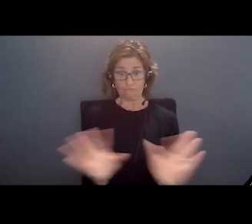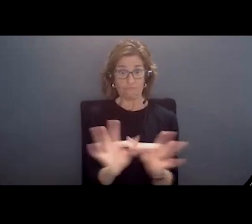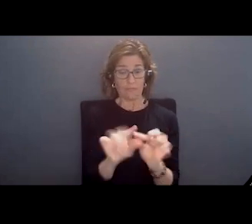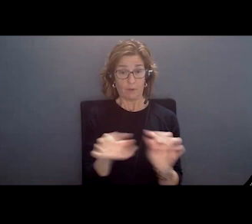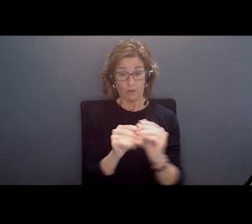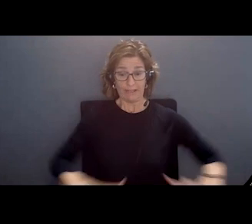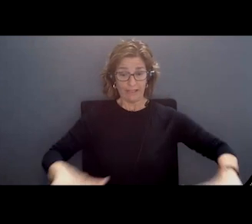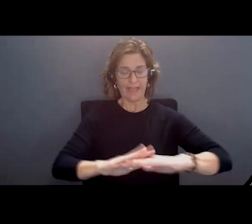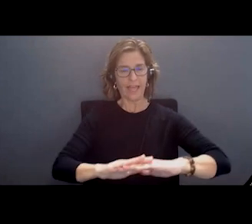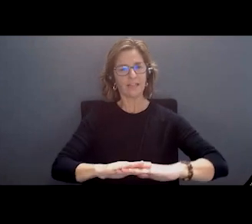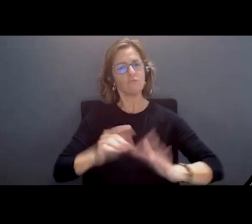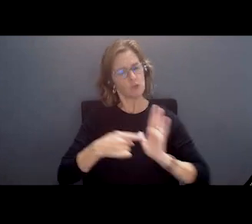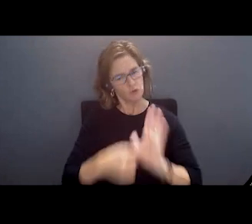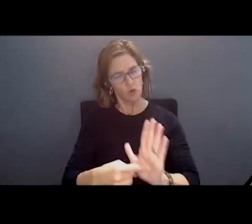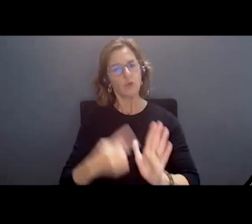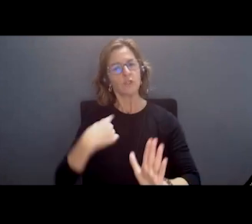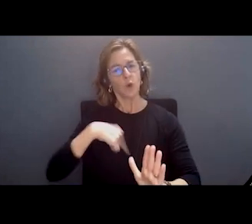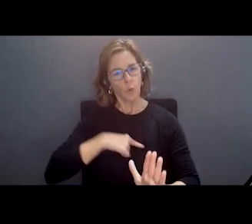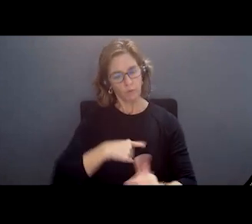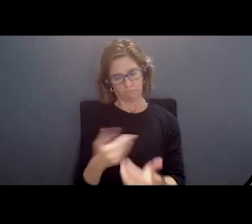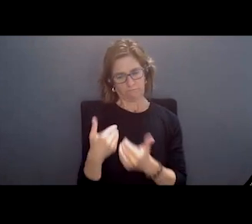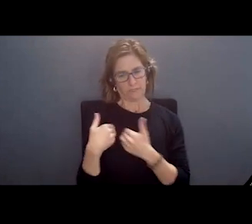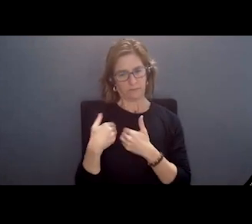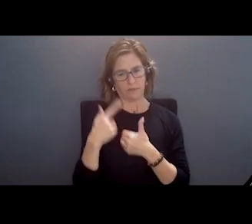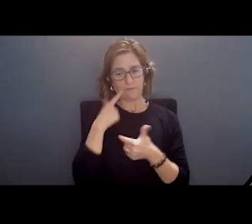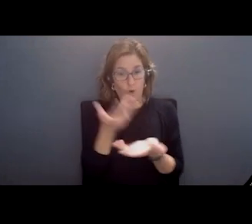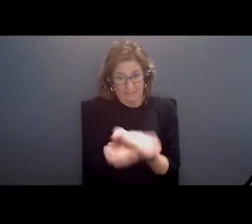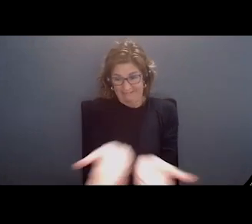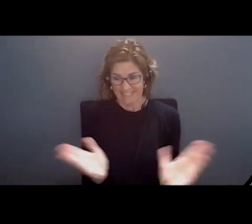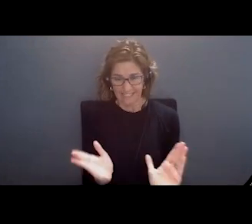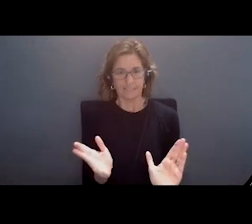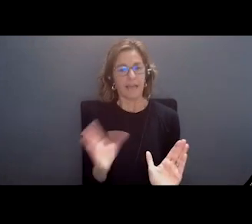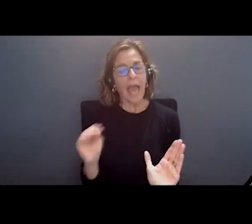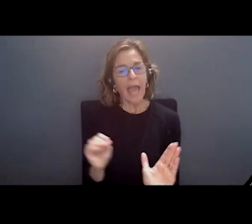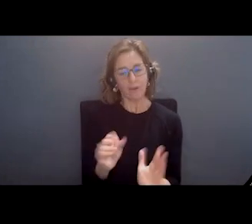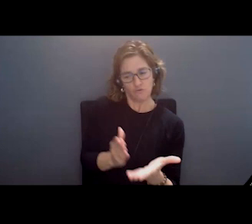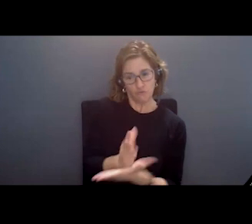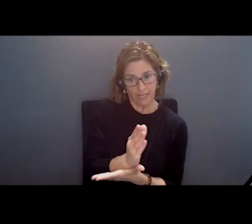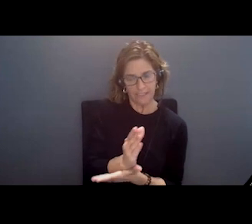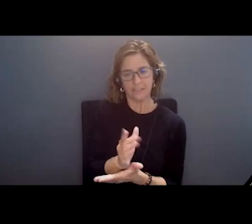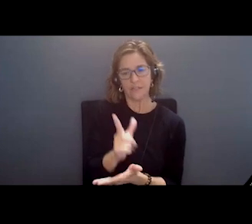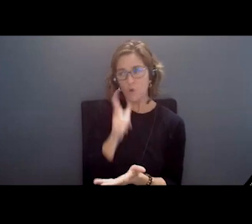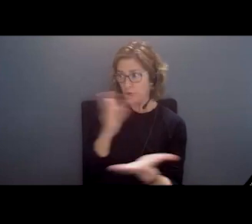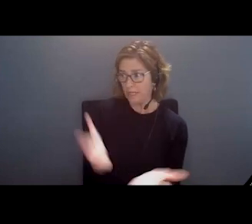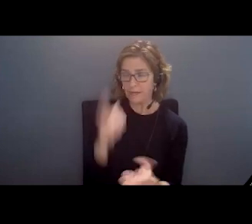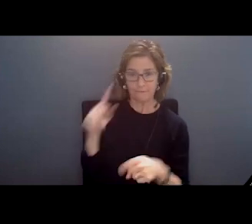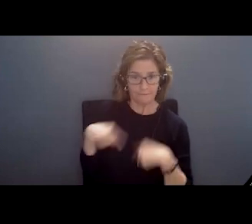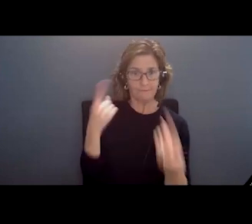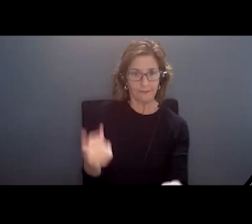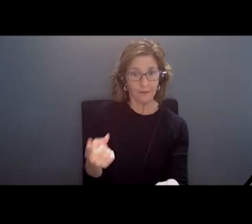to this place and its people's histories, rights, and presence, and to the ongoing work of